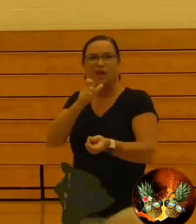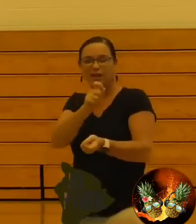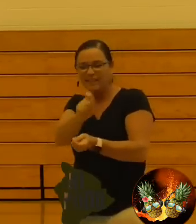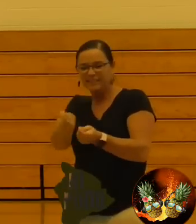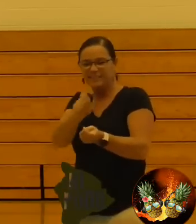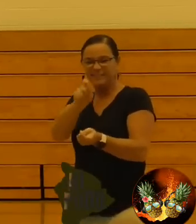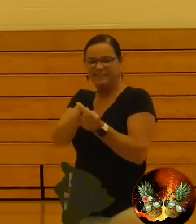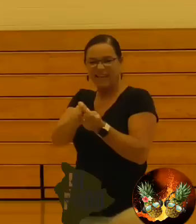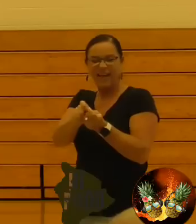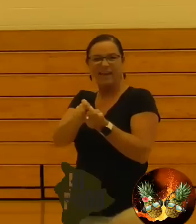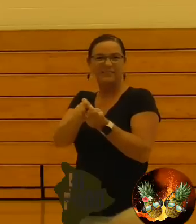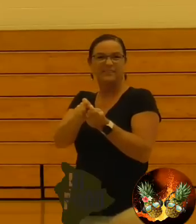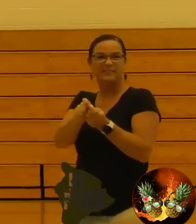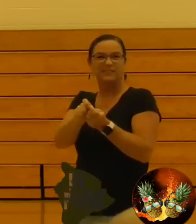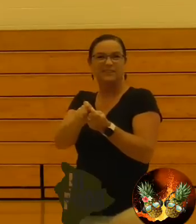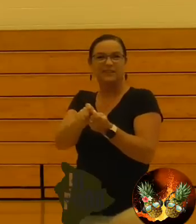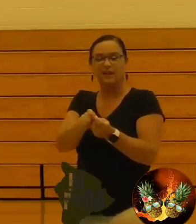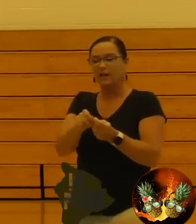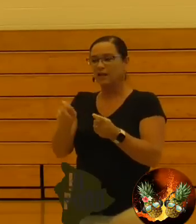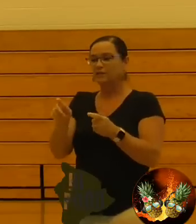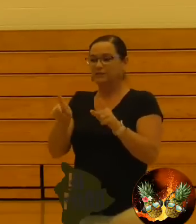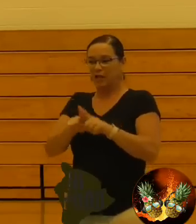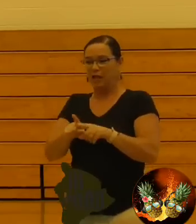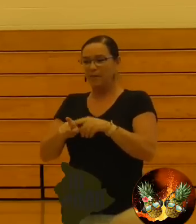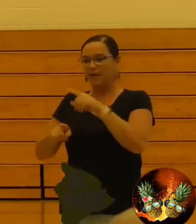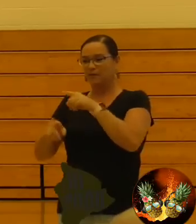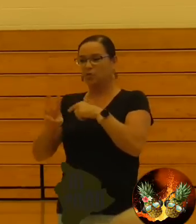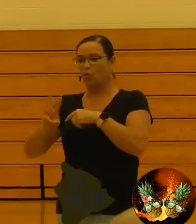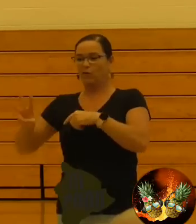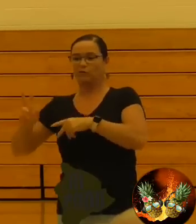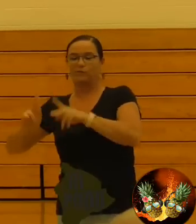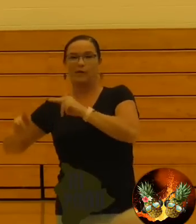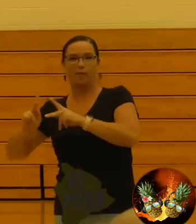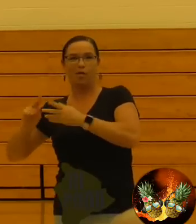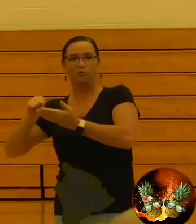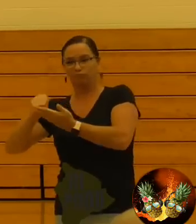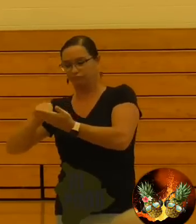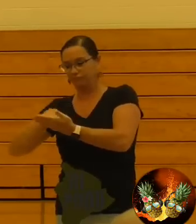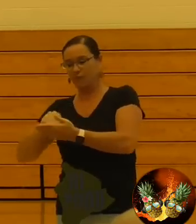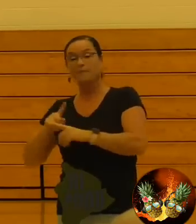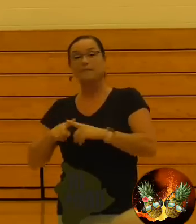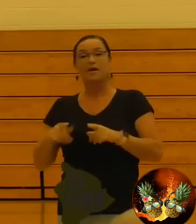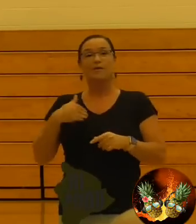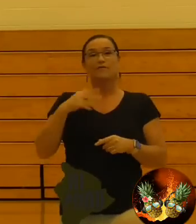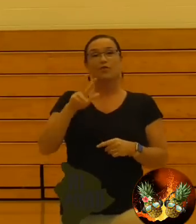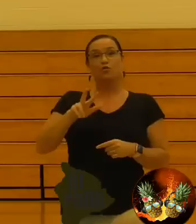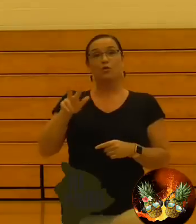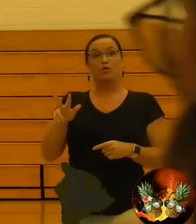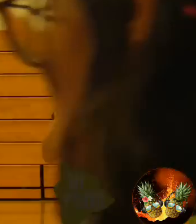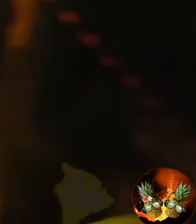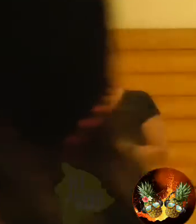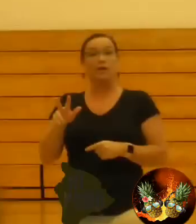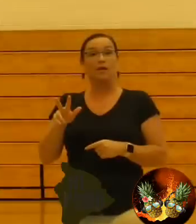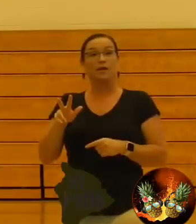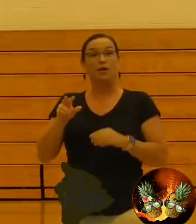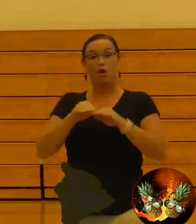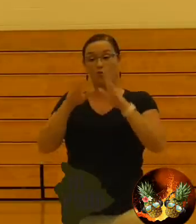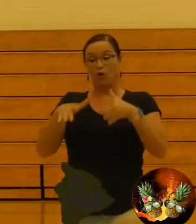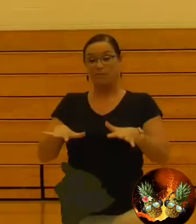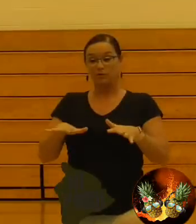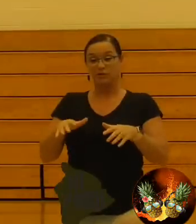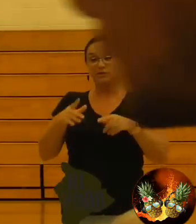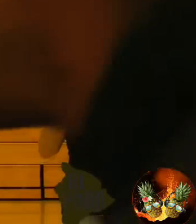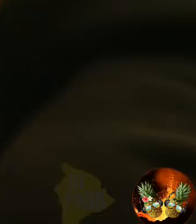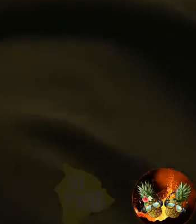as Western people writing it down. But anyway, there's been 33 eruptions in that period